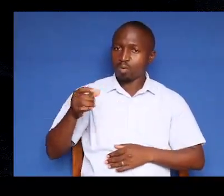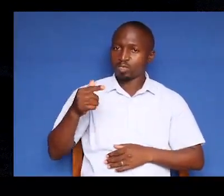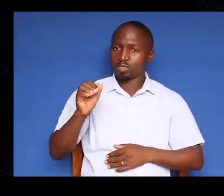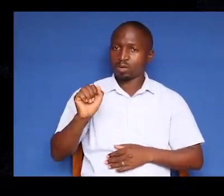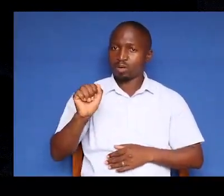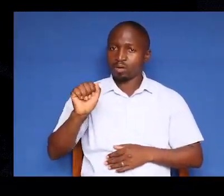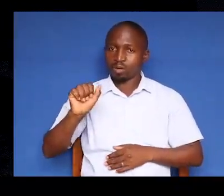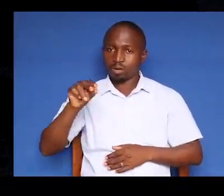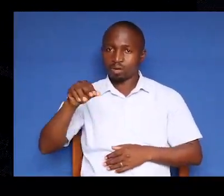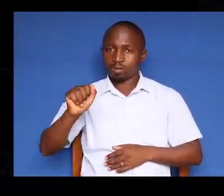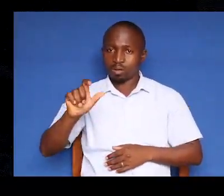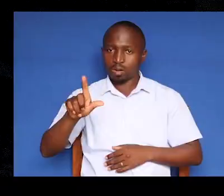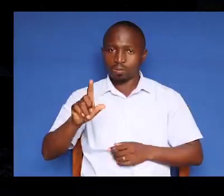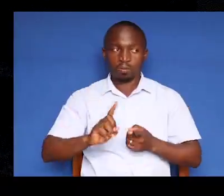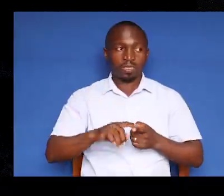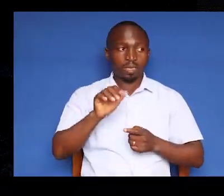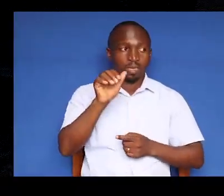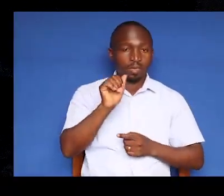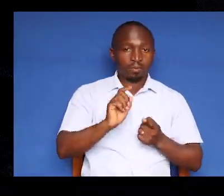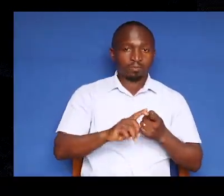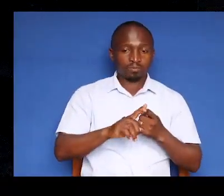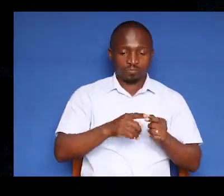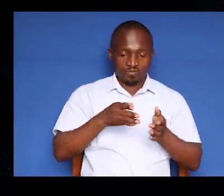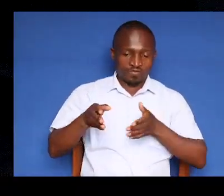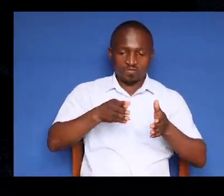A, the tax system